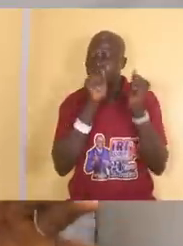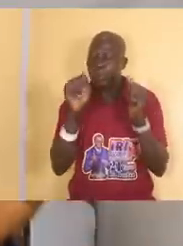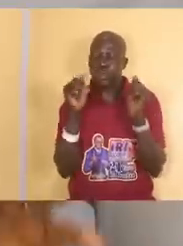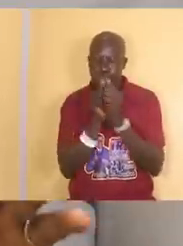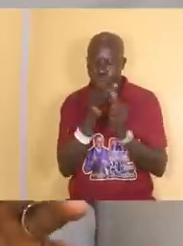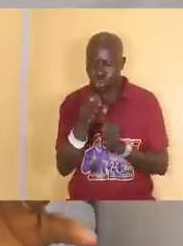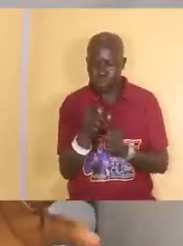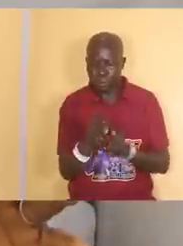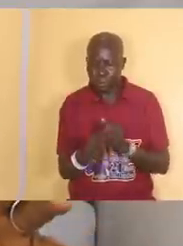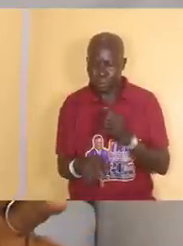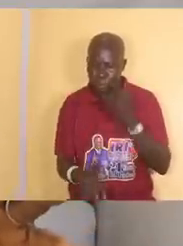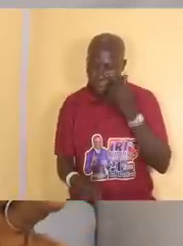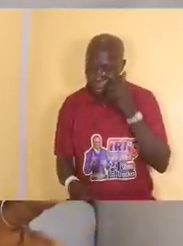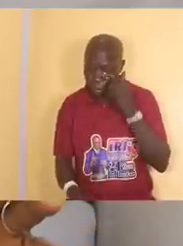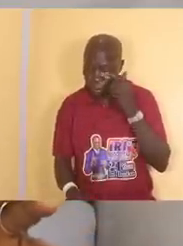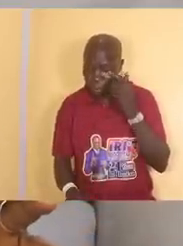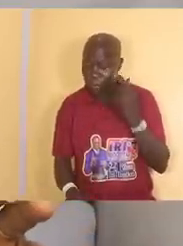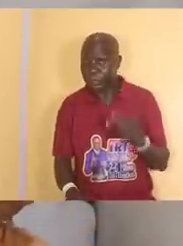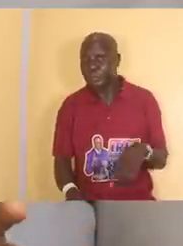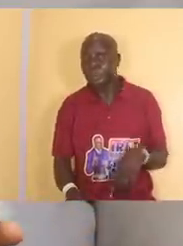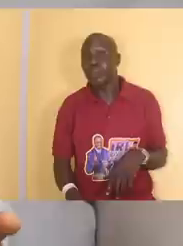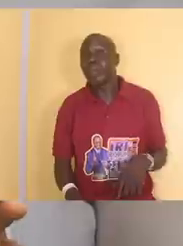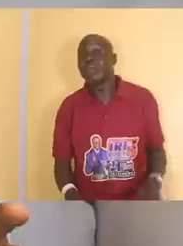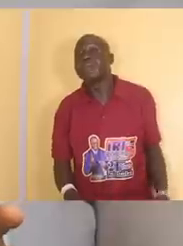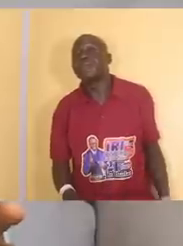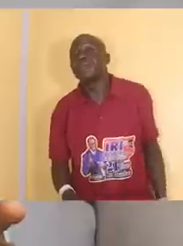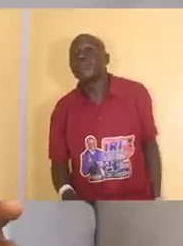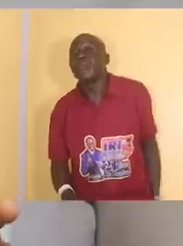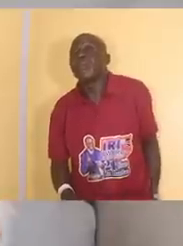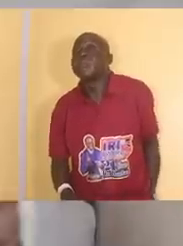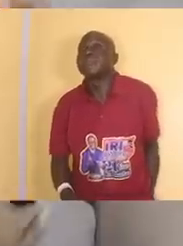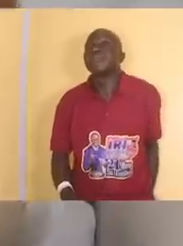is with you. What are they saying? Yes.